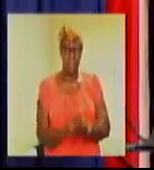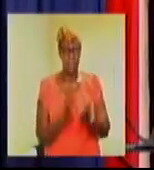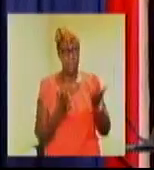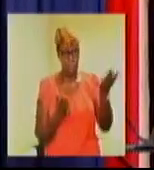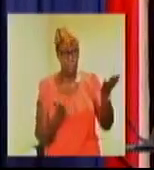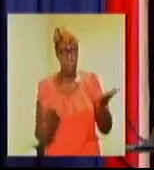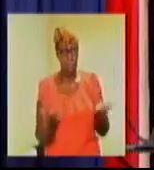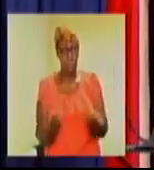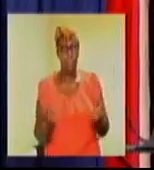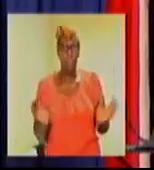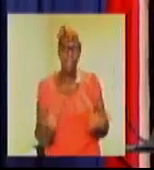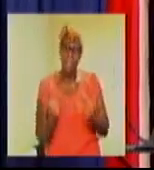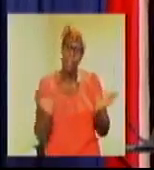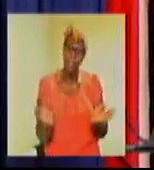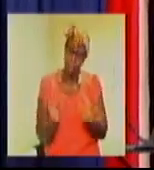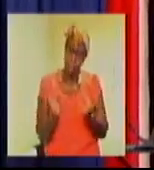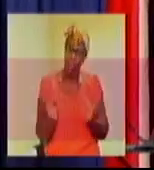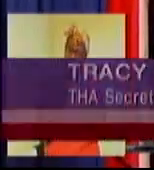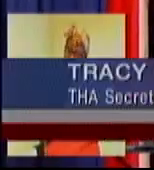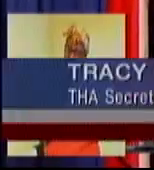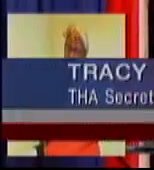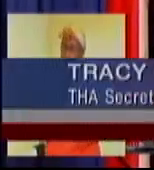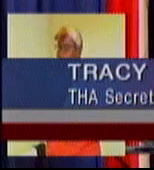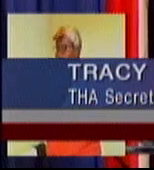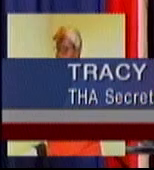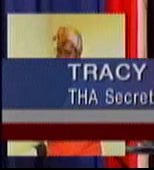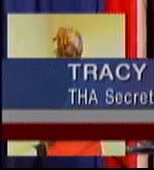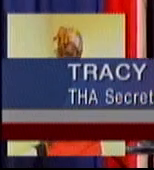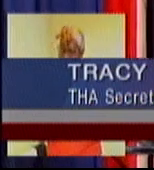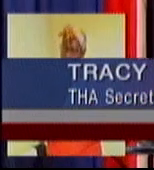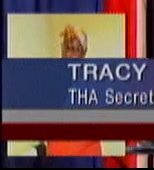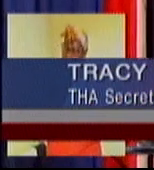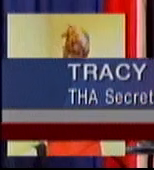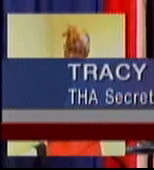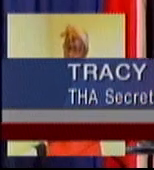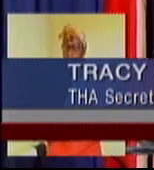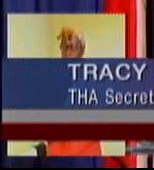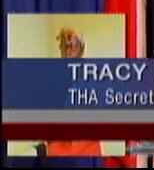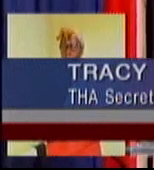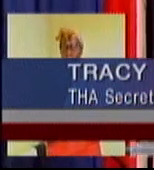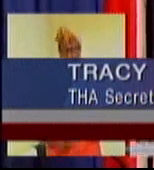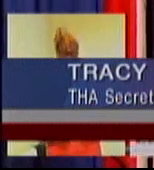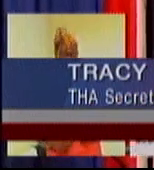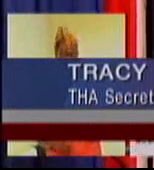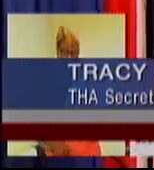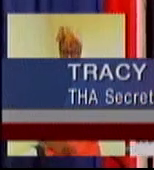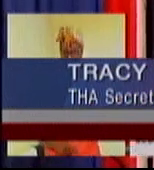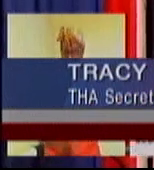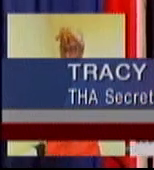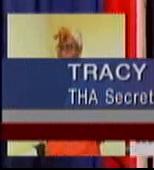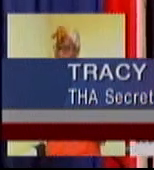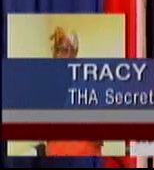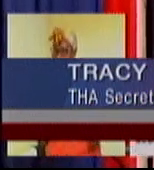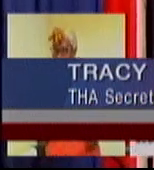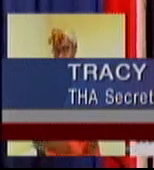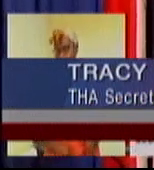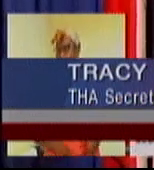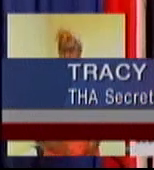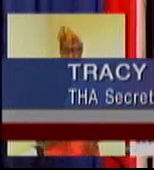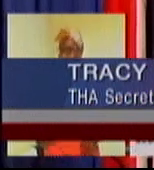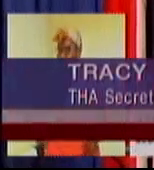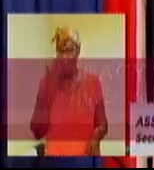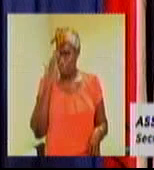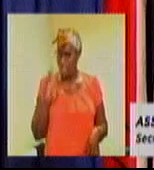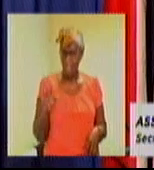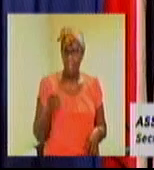you, members of the public, residents of Tobago, and even by extension Trinidad and Tobago, to not be misinformed